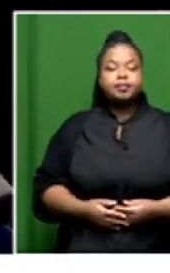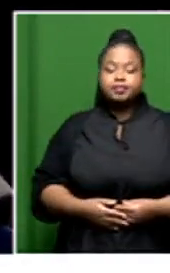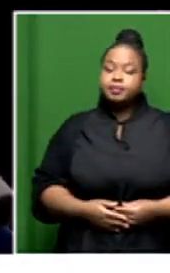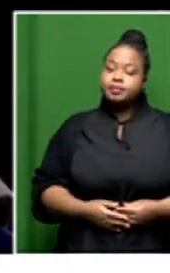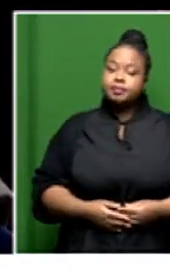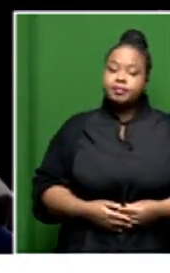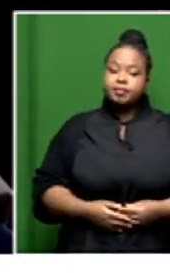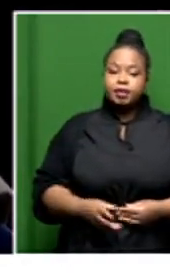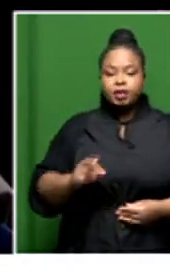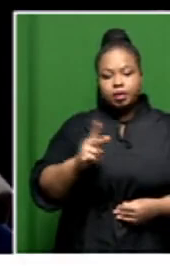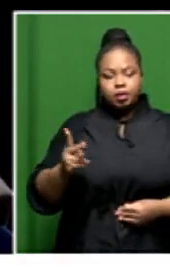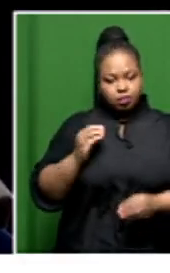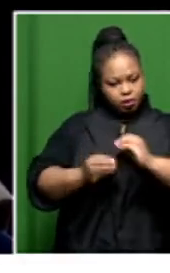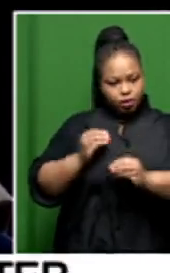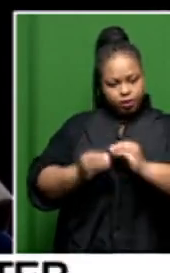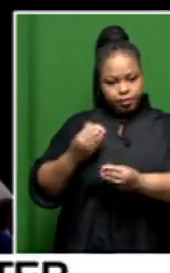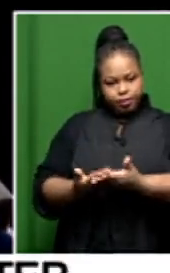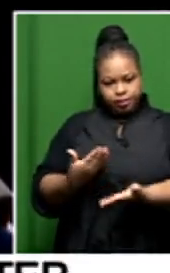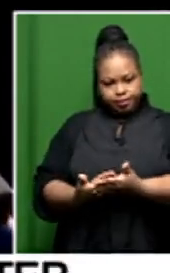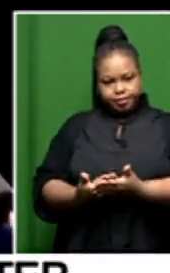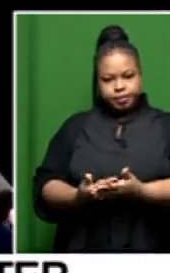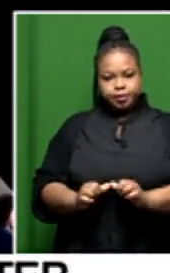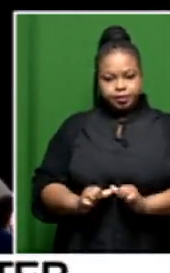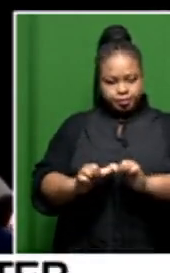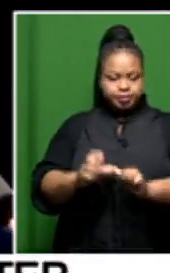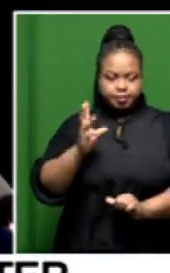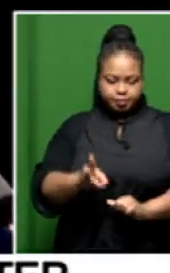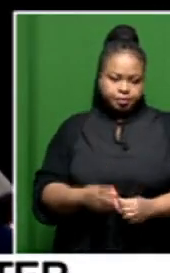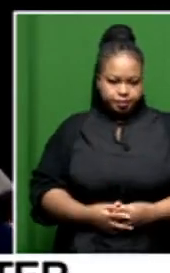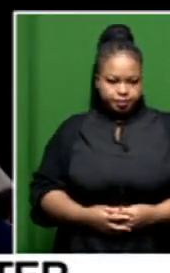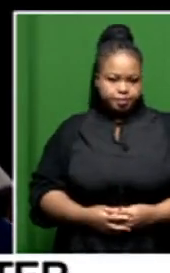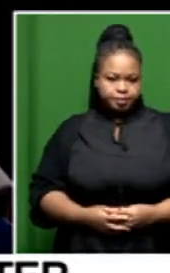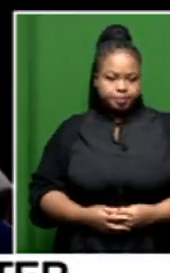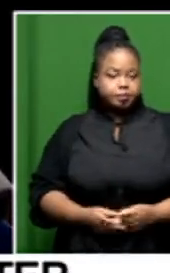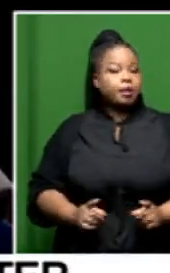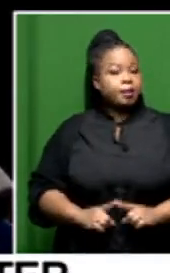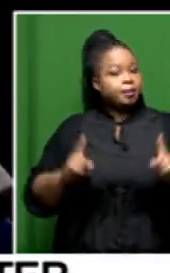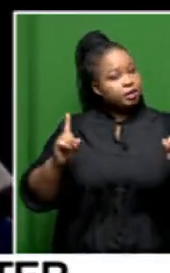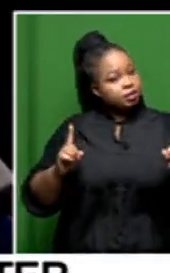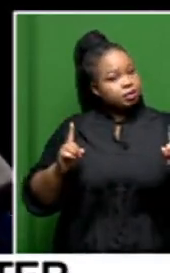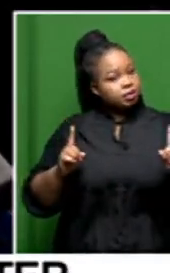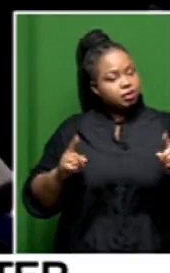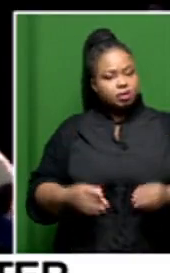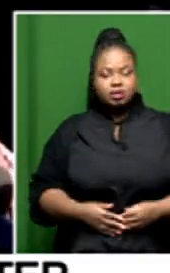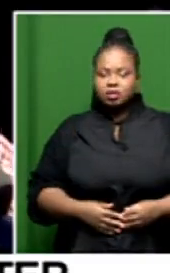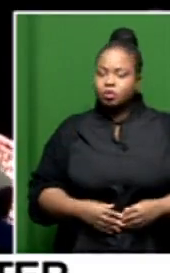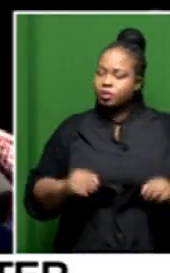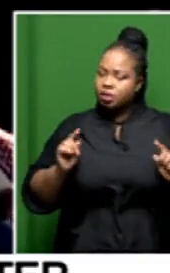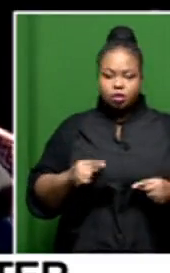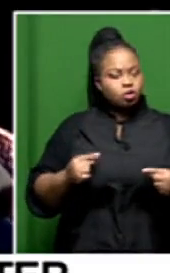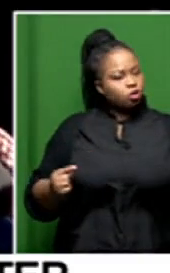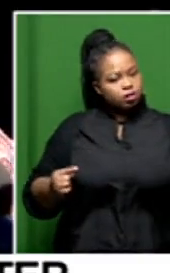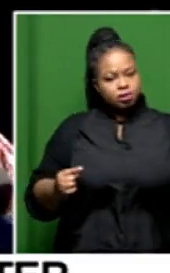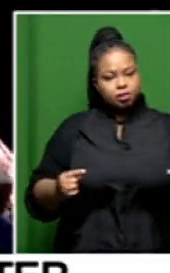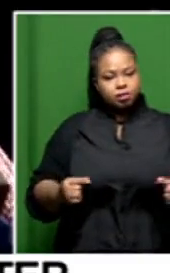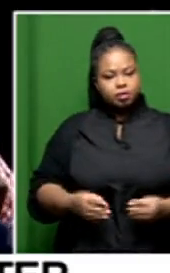Those that we will fix, and we can fix, we will fix. But we will not, and I repeat,